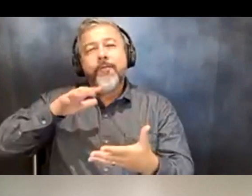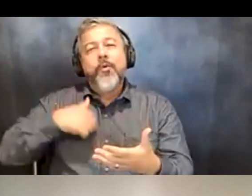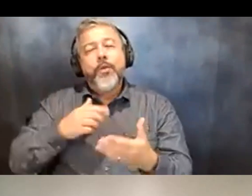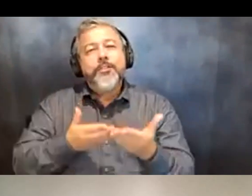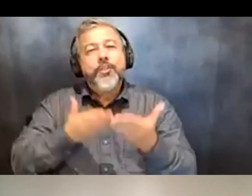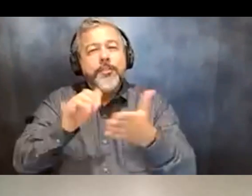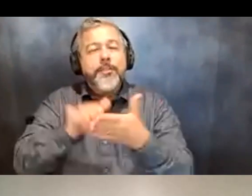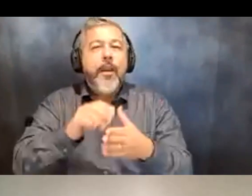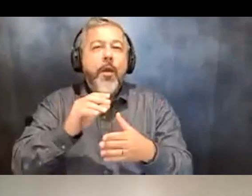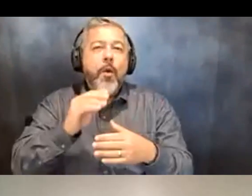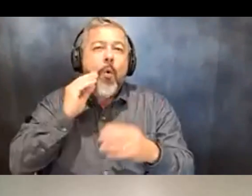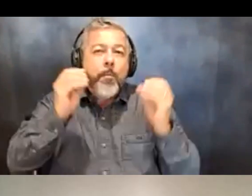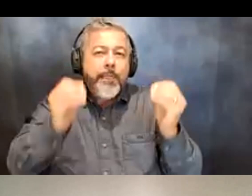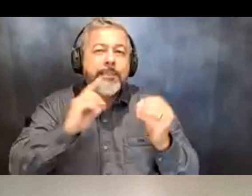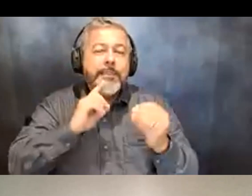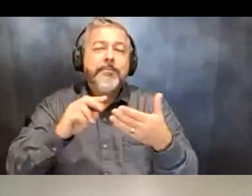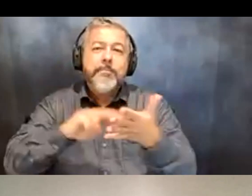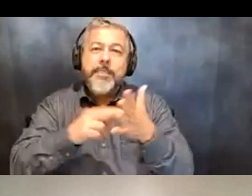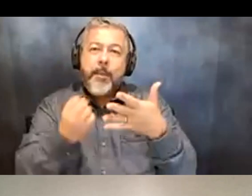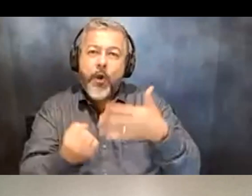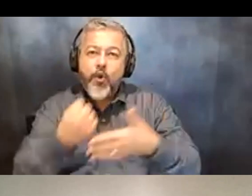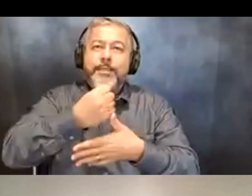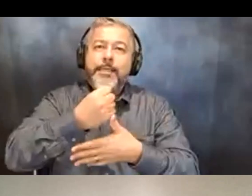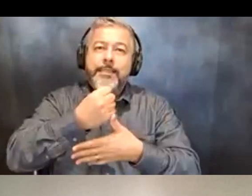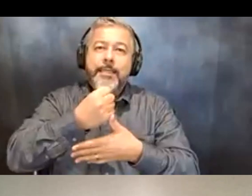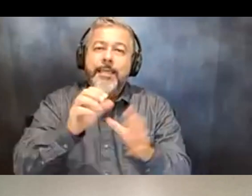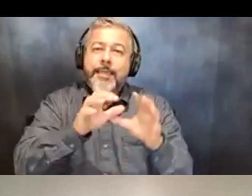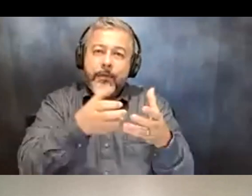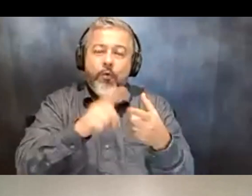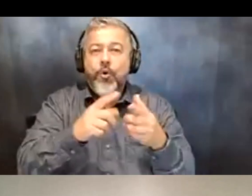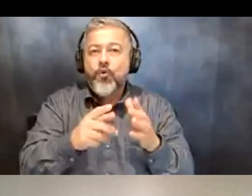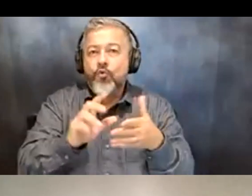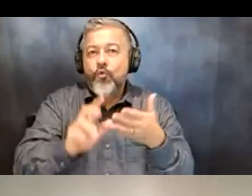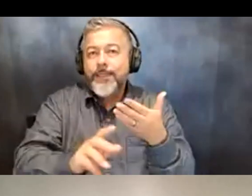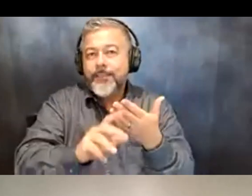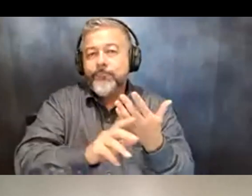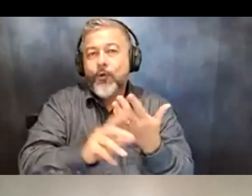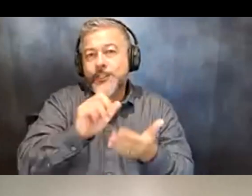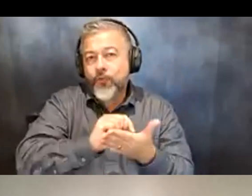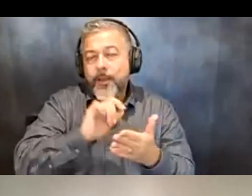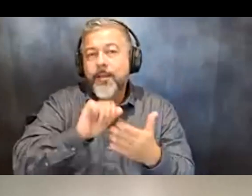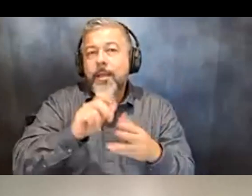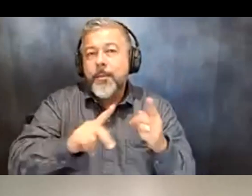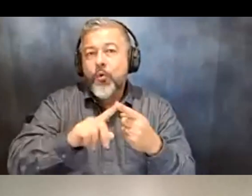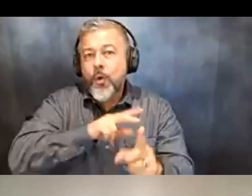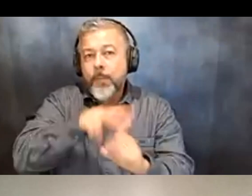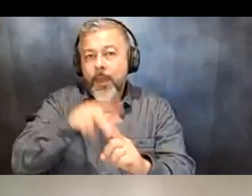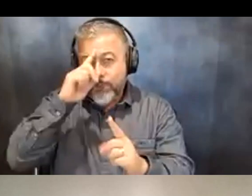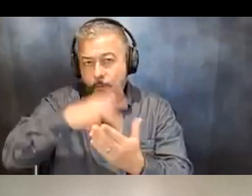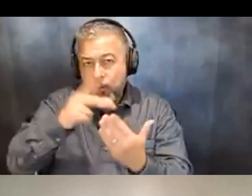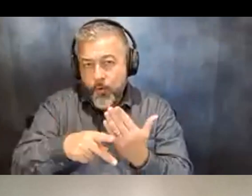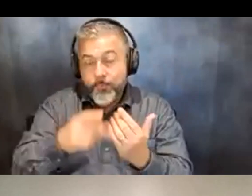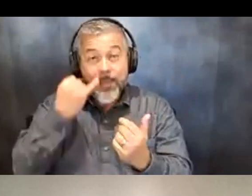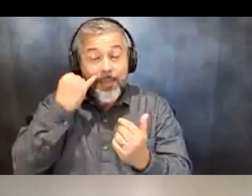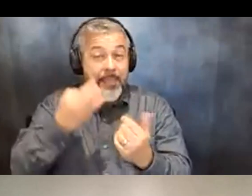homelessness be a prioritizing category or criteria for people who apply for one of these programs. If there's a wait